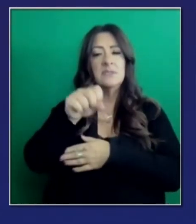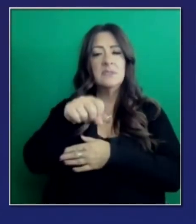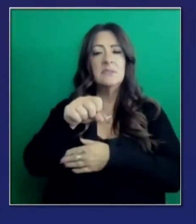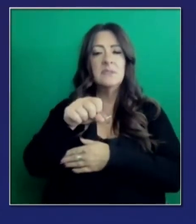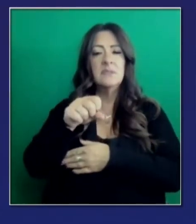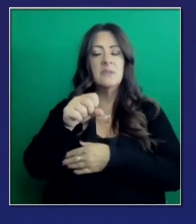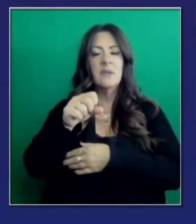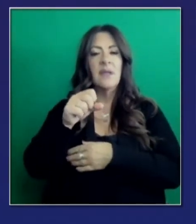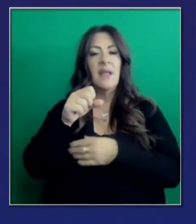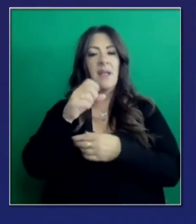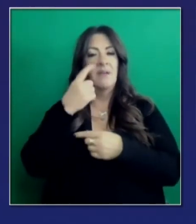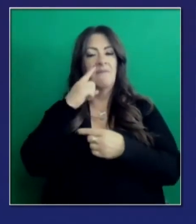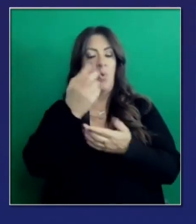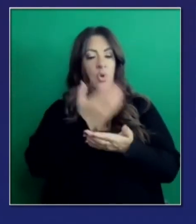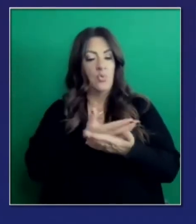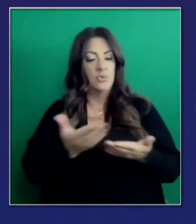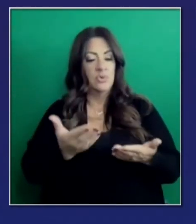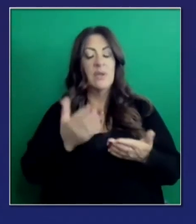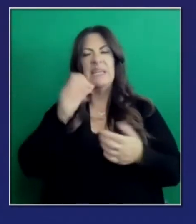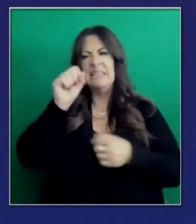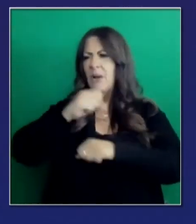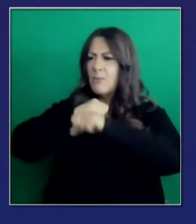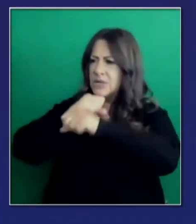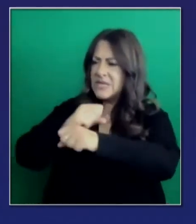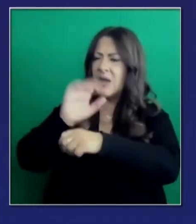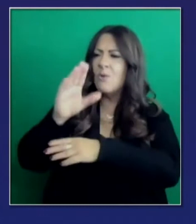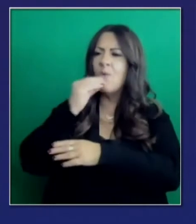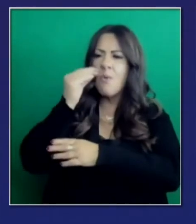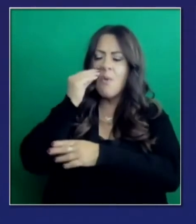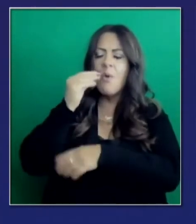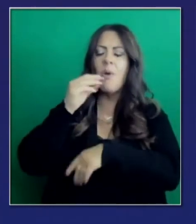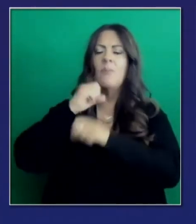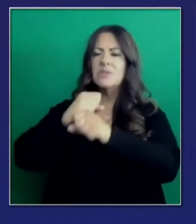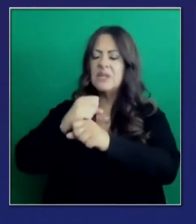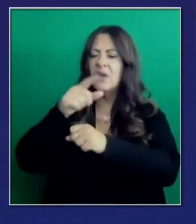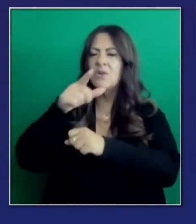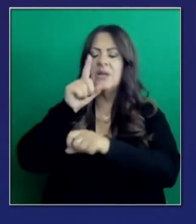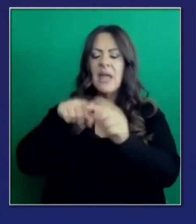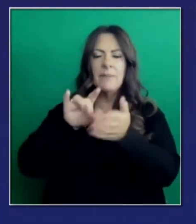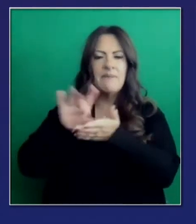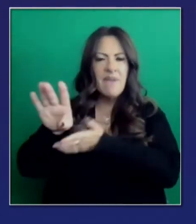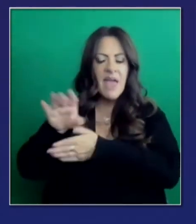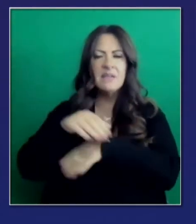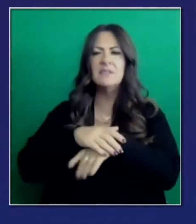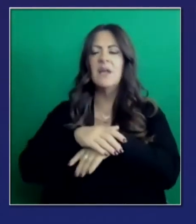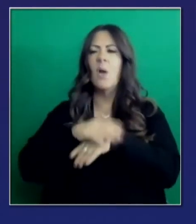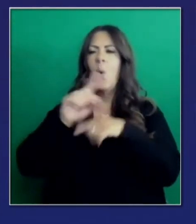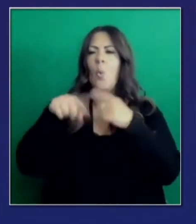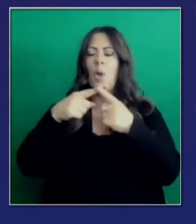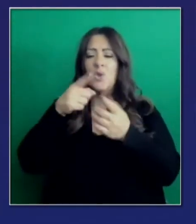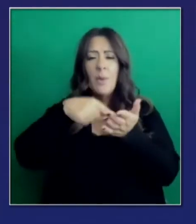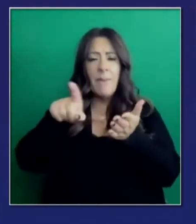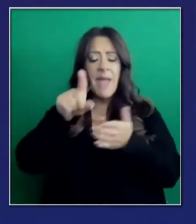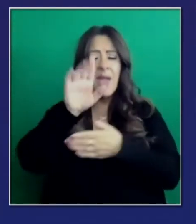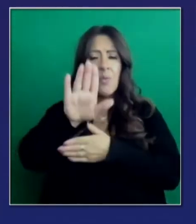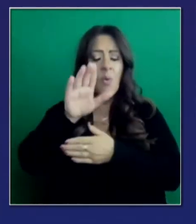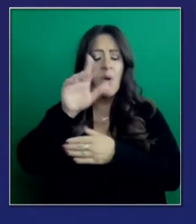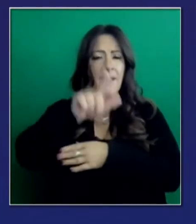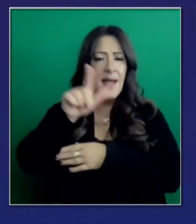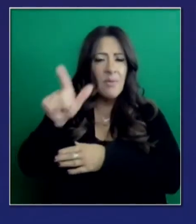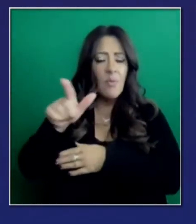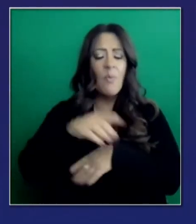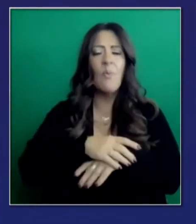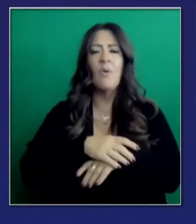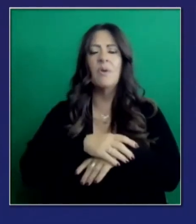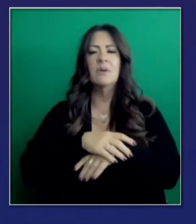get protections, another to be able to pay your rent when it is due, address the issues for small landlords that also have to pay mortgages and